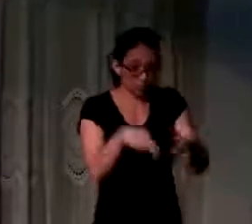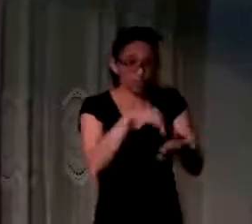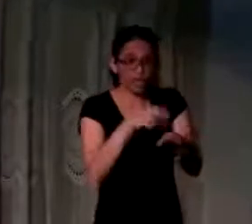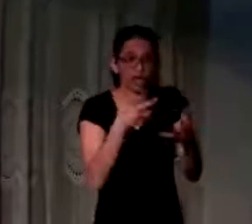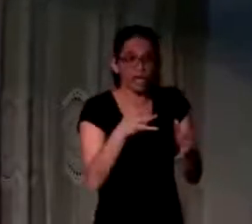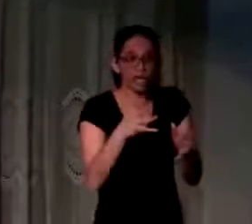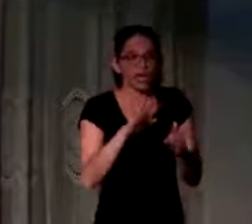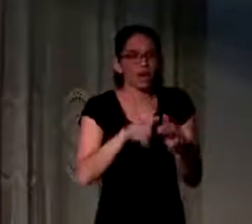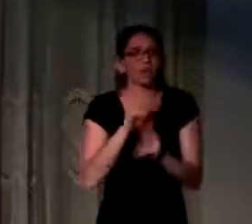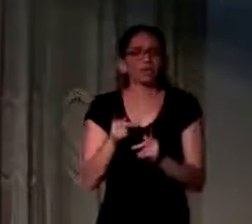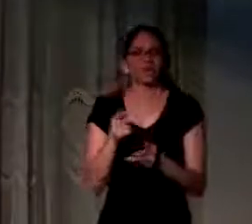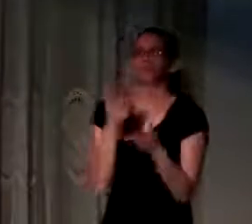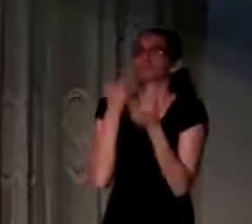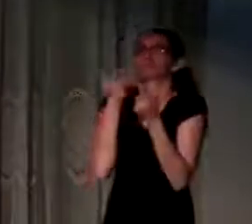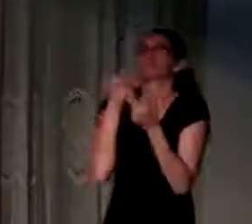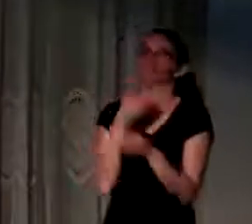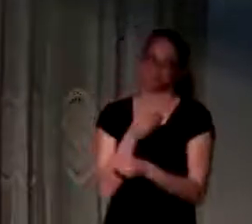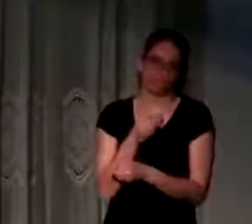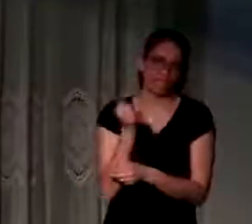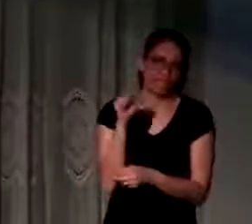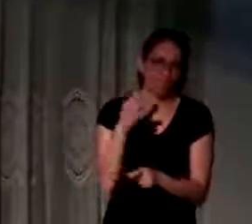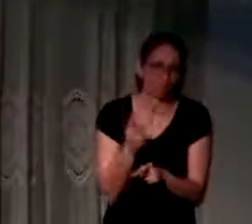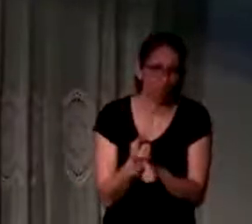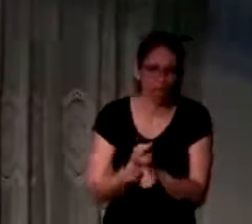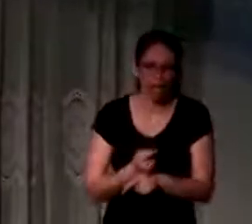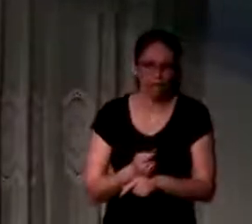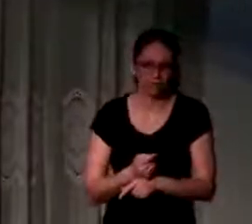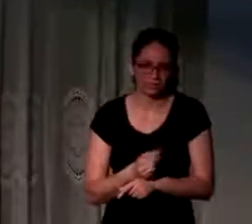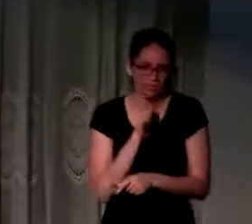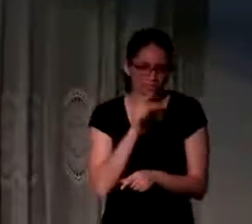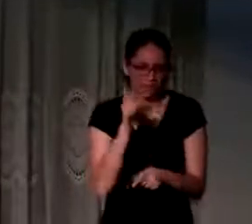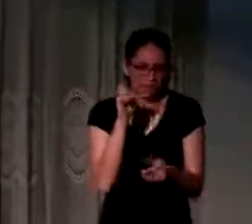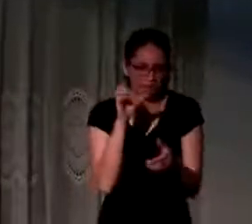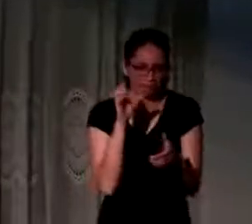laughed. Resurrected from the dead. Who can believe that?